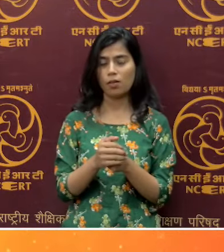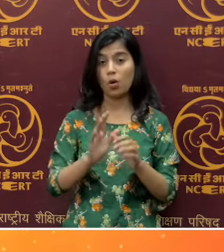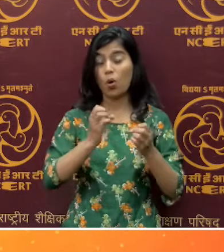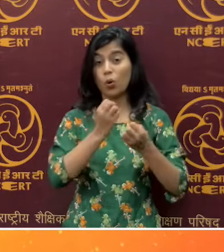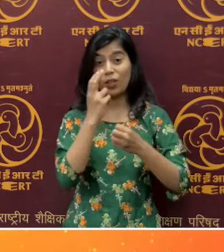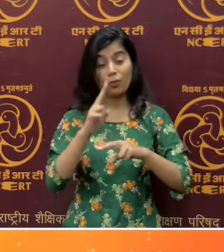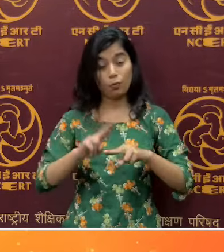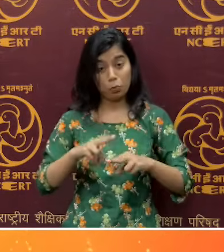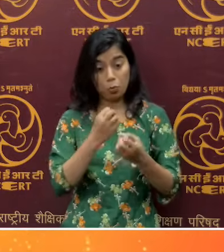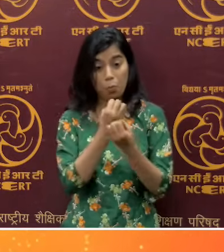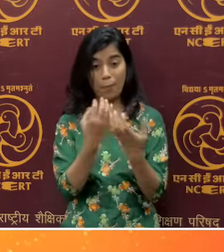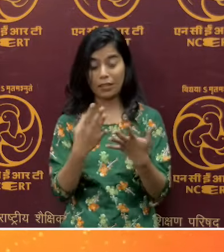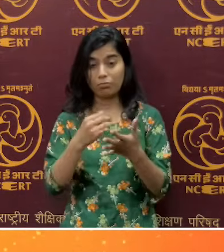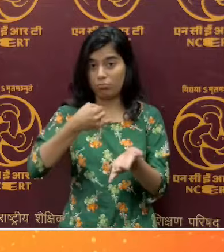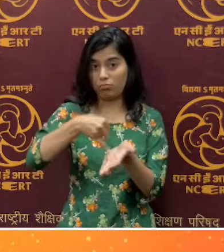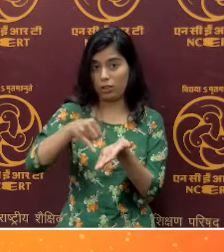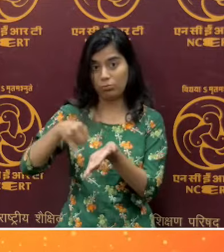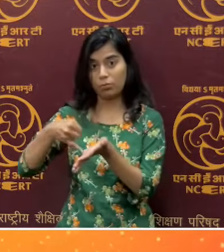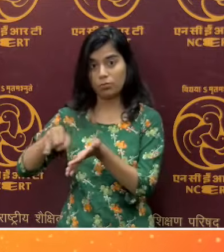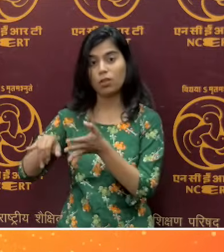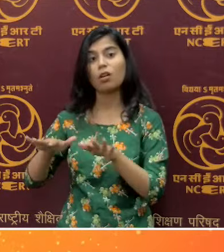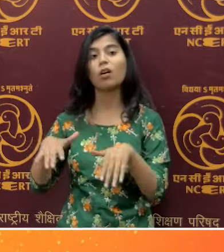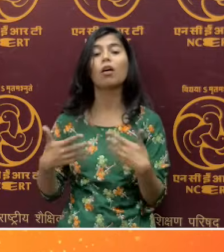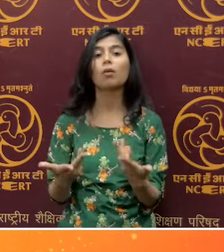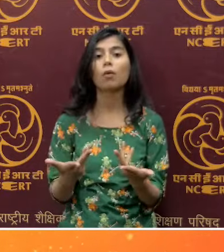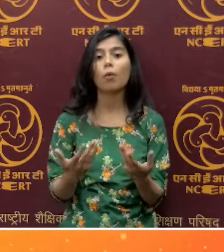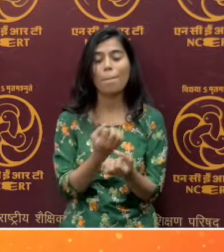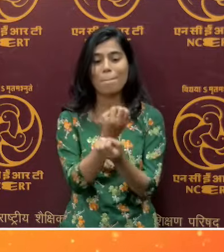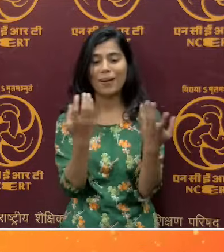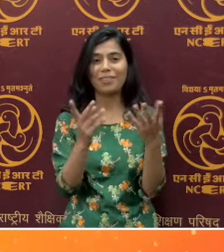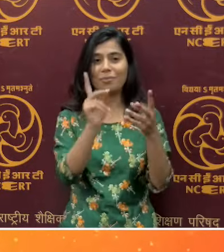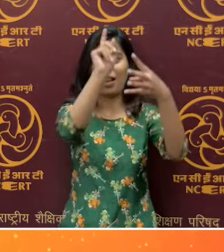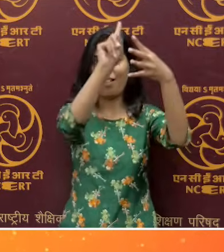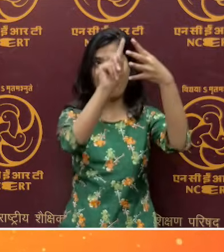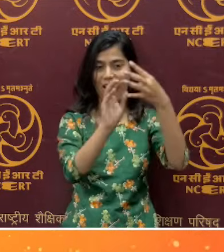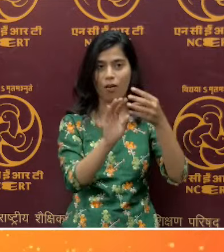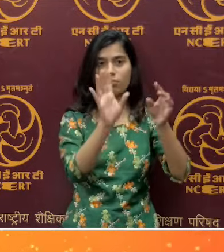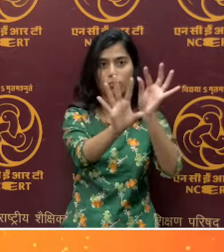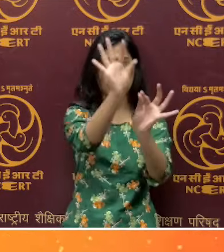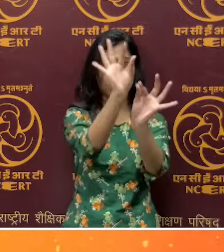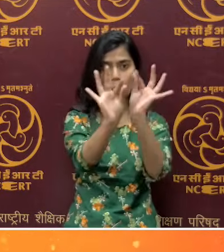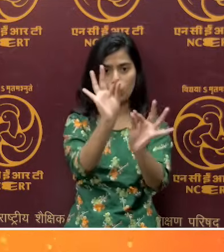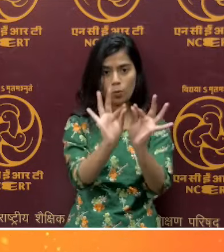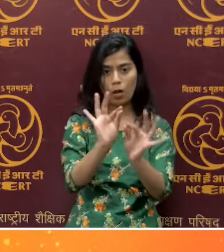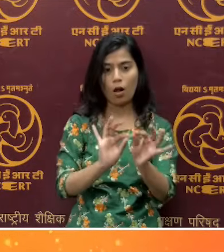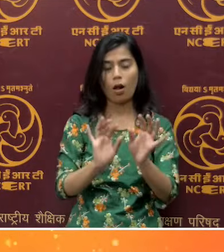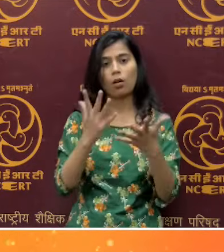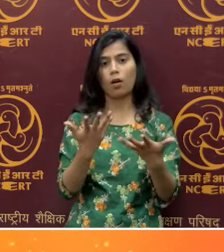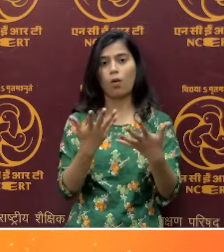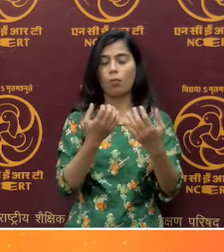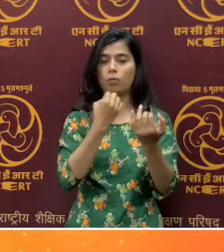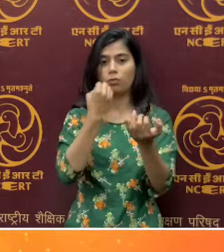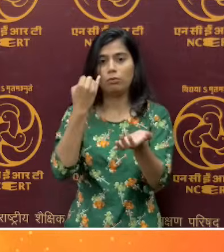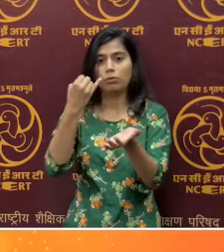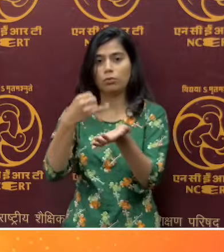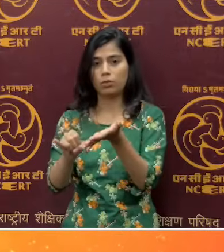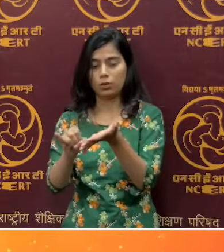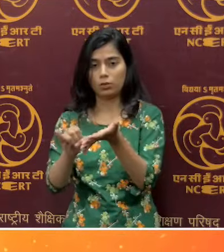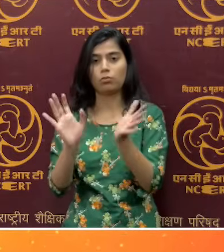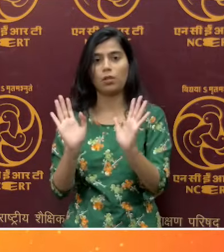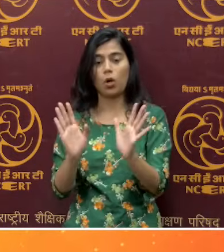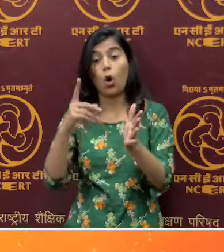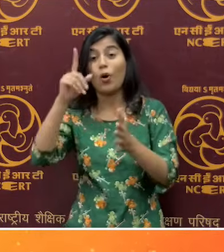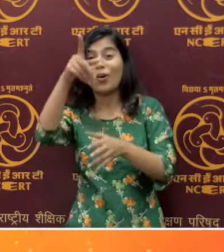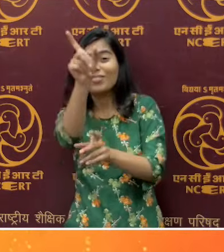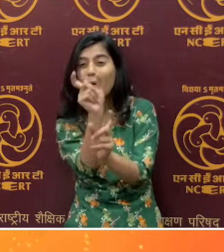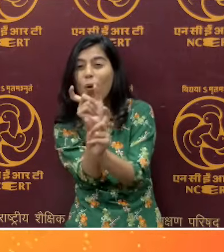multiple students at a time, then we can click on multiple select. We have given option as a multiple select, so you can select any one student and remove selected,